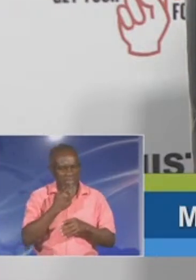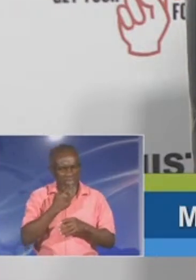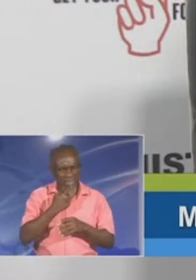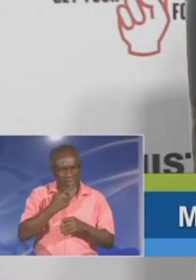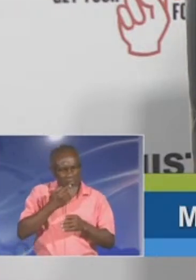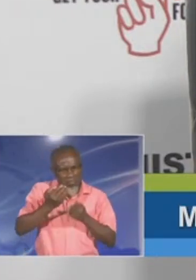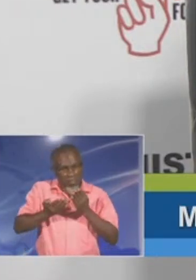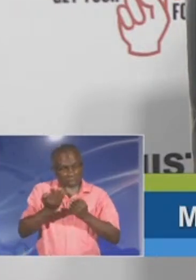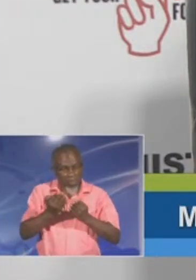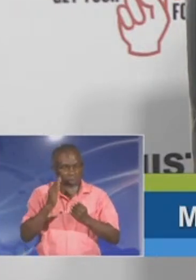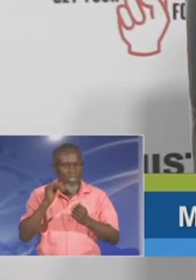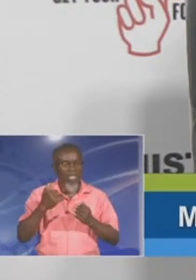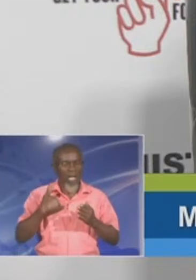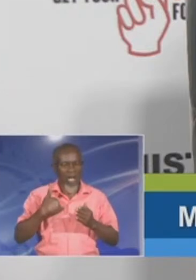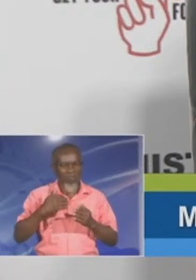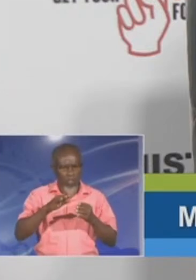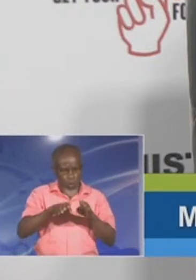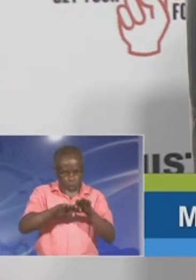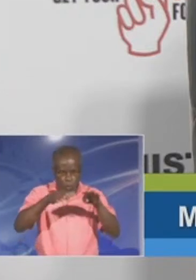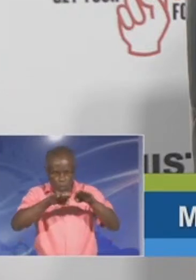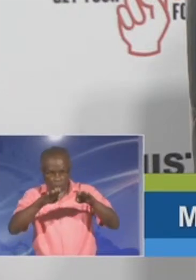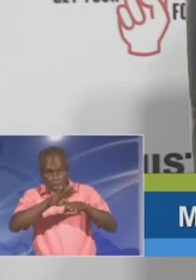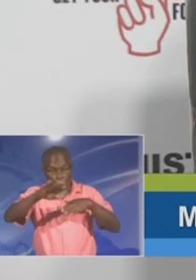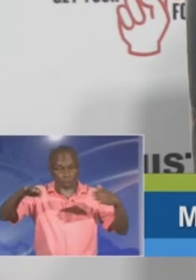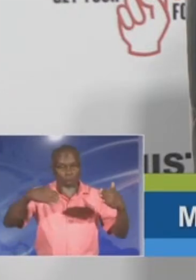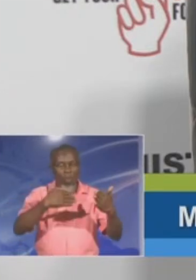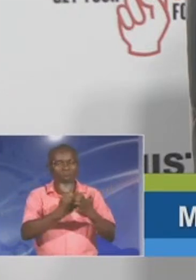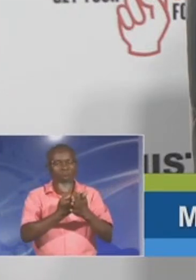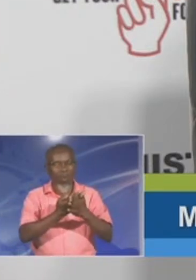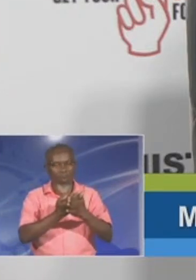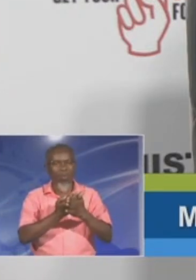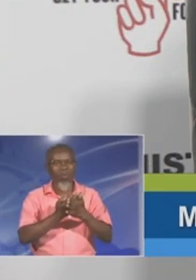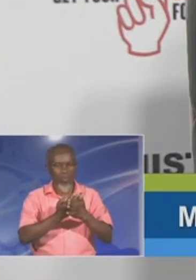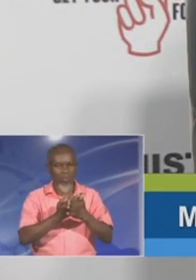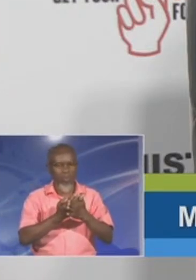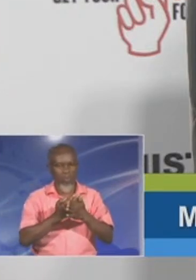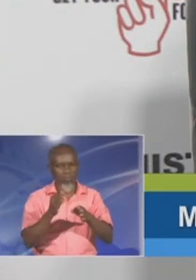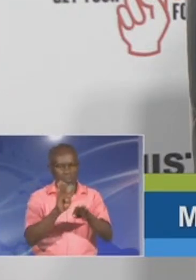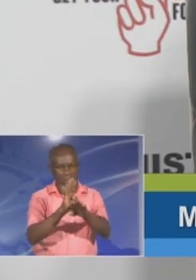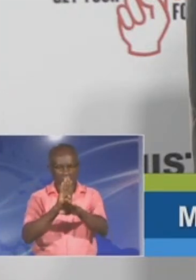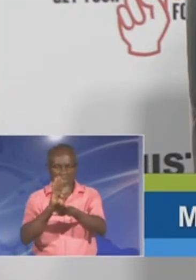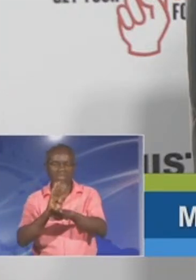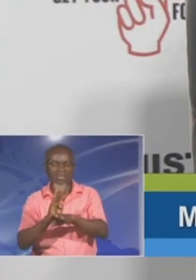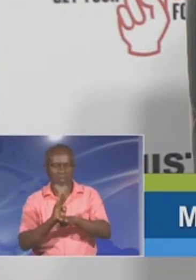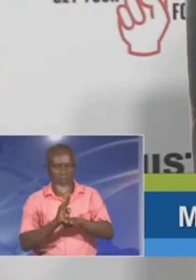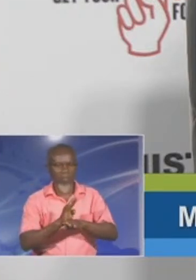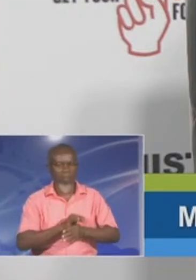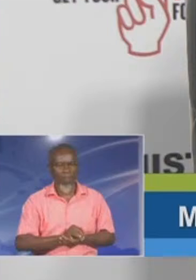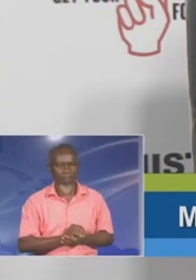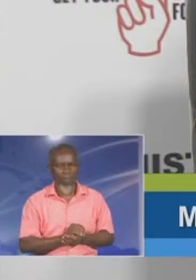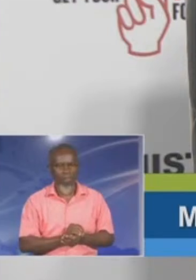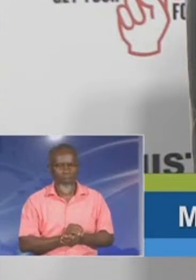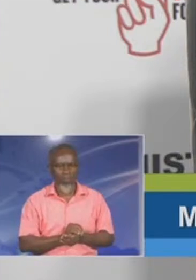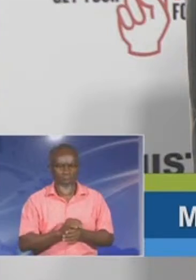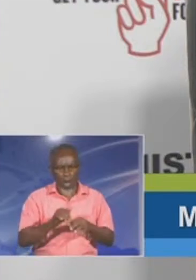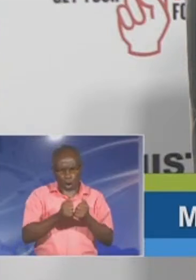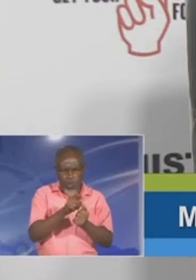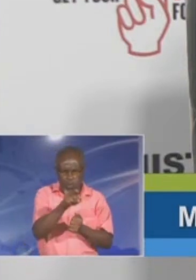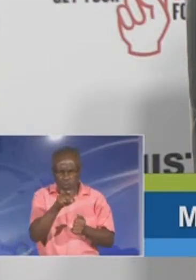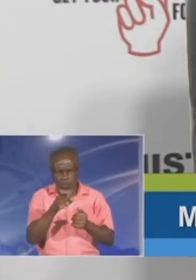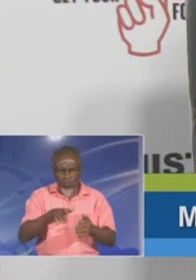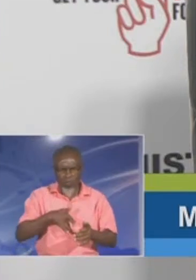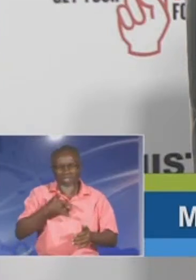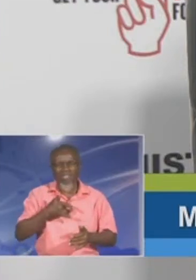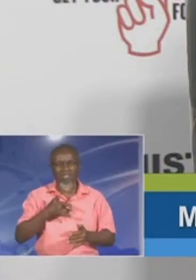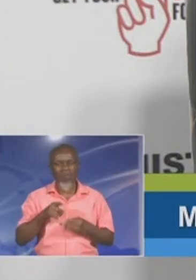all sectors completely, and he said that there was no reason why they should not be open. How does the health team feel about this